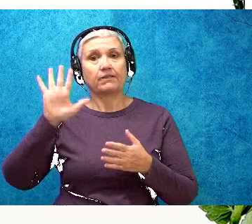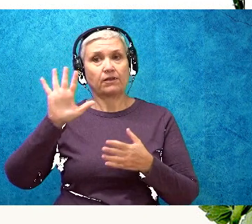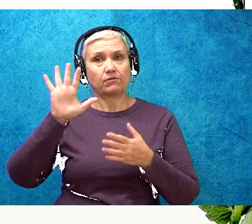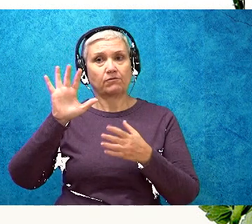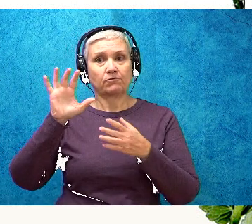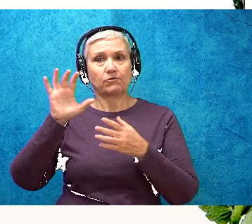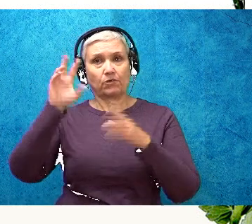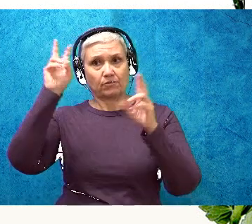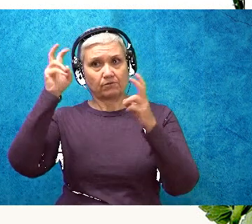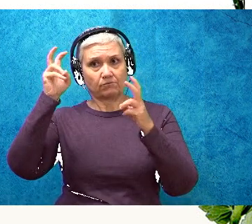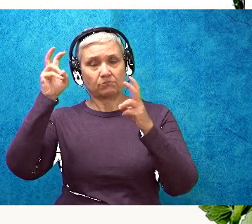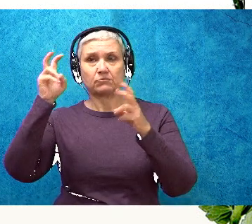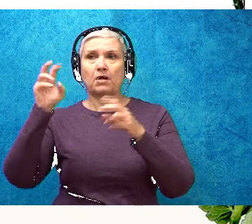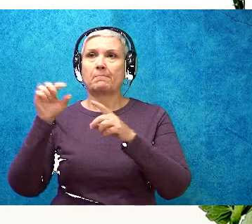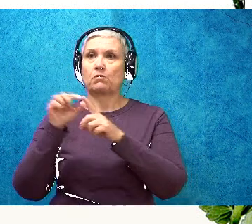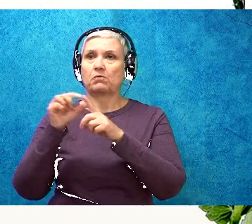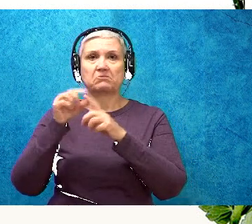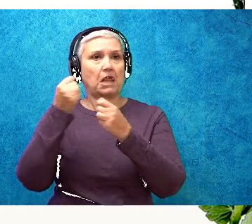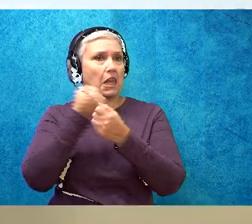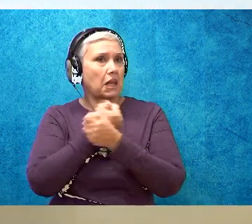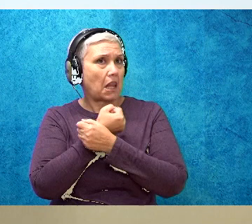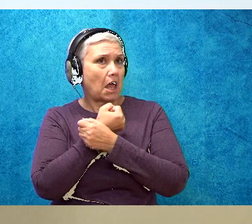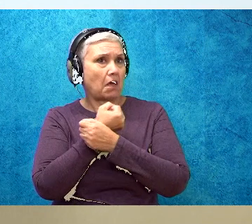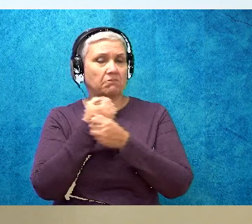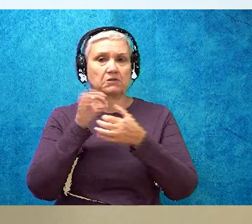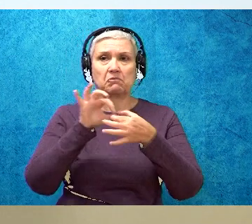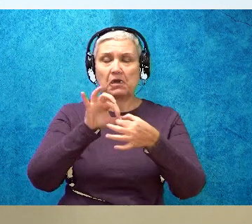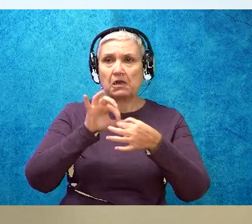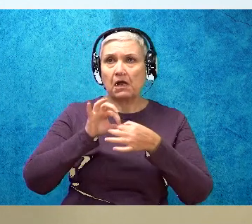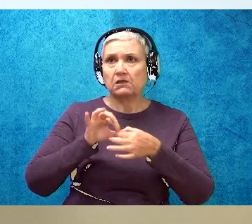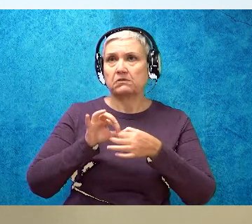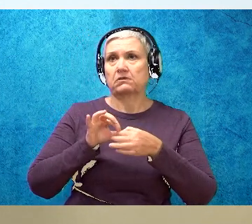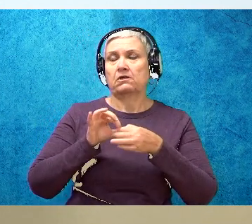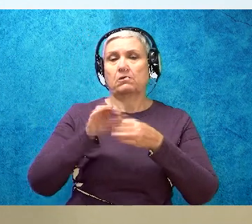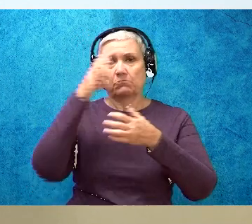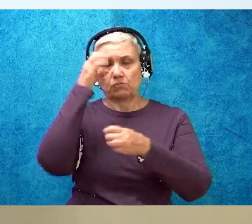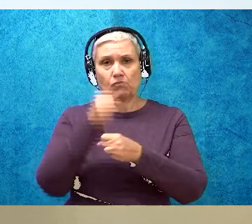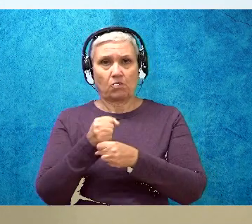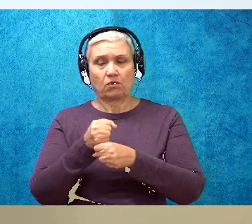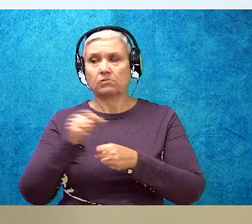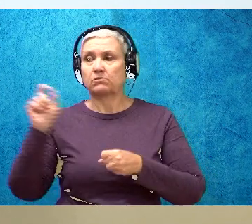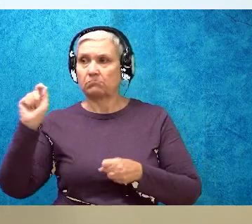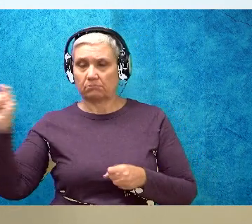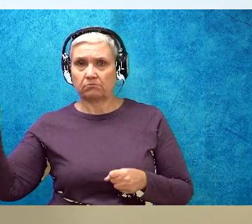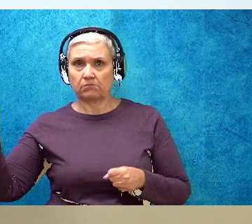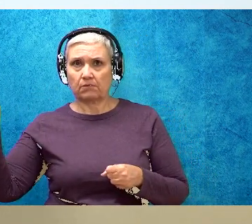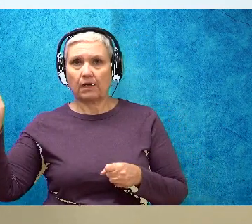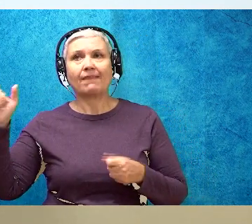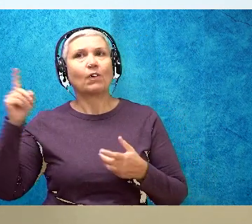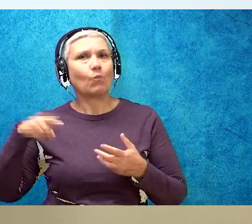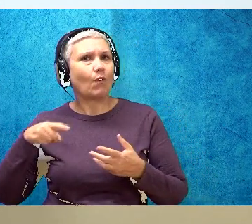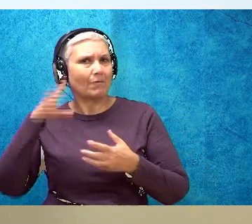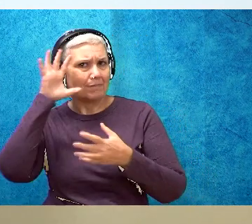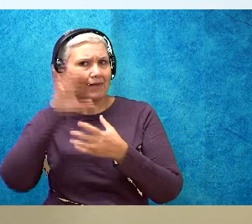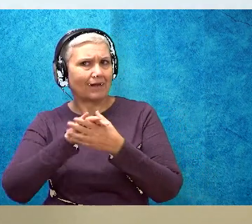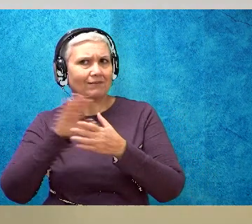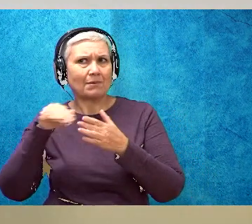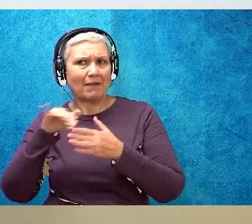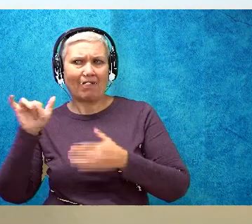word in, love, trust, relationship, and then you tell me what the author believes about it, all right?